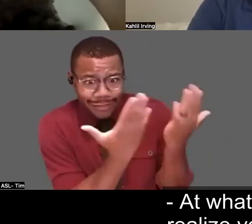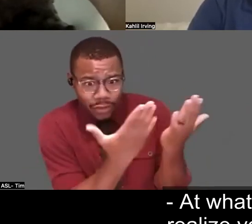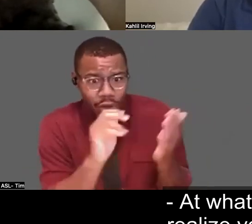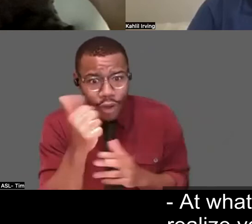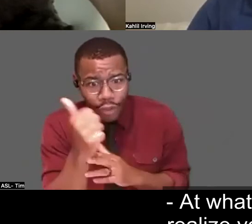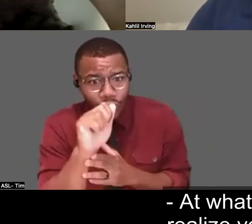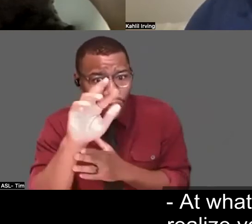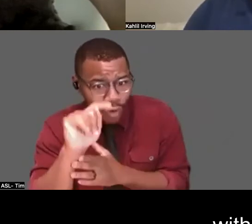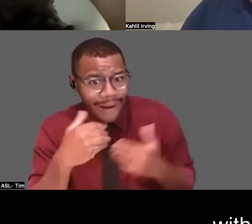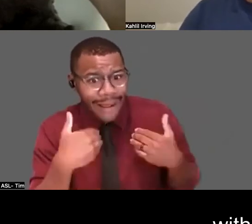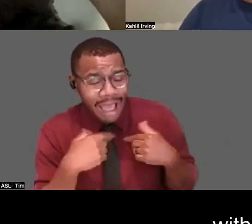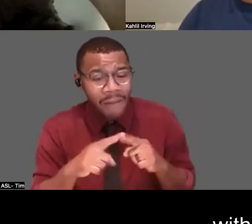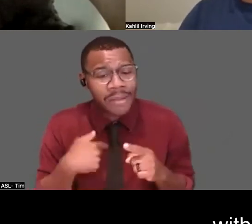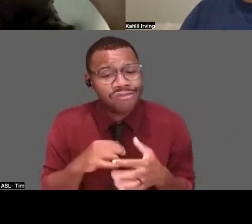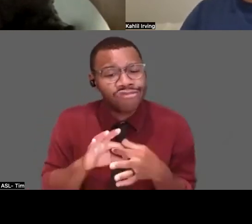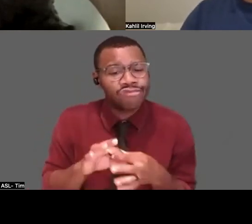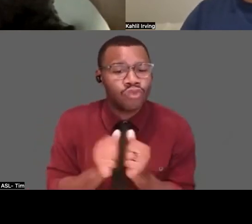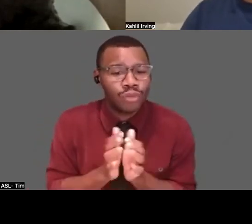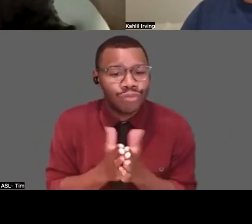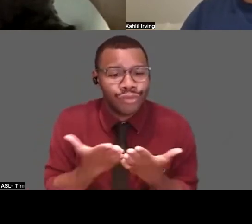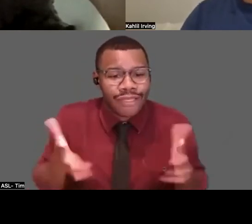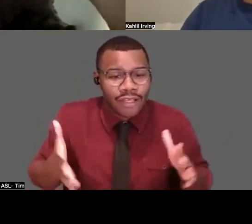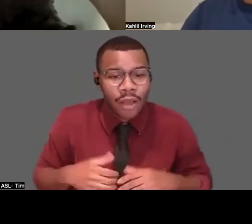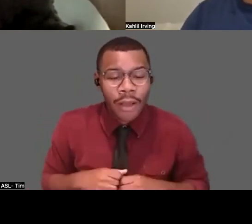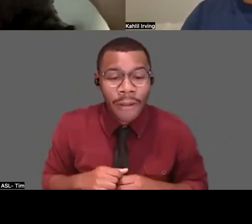point did you realize you were living with this art?